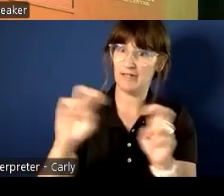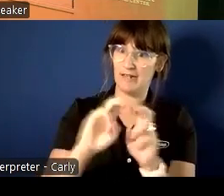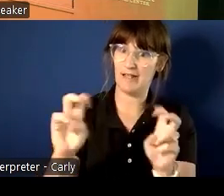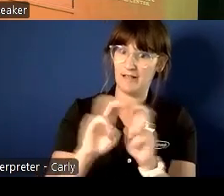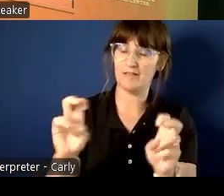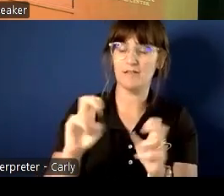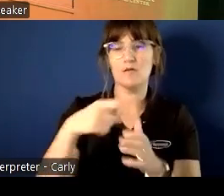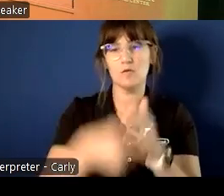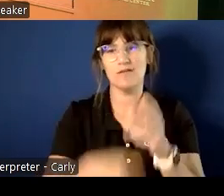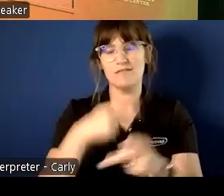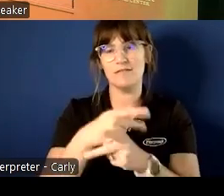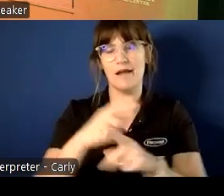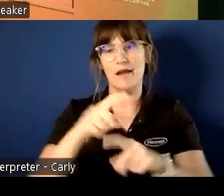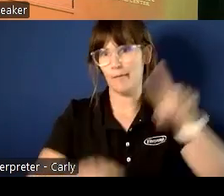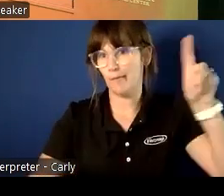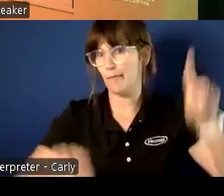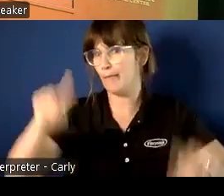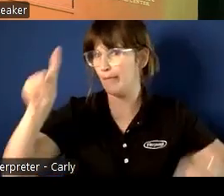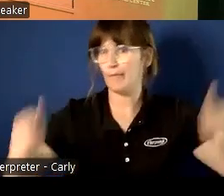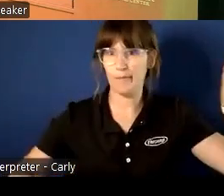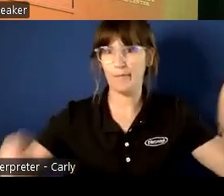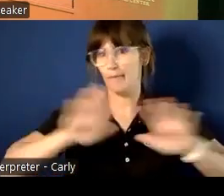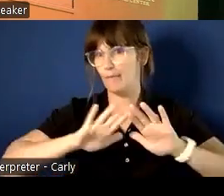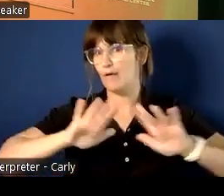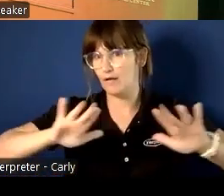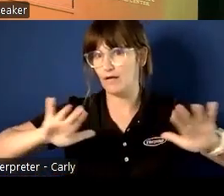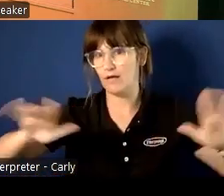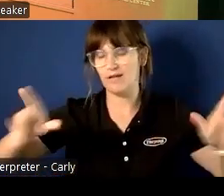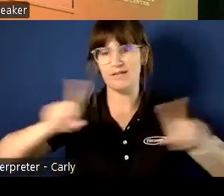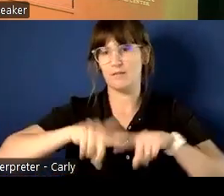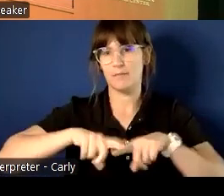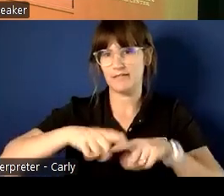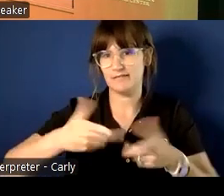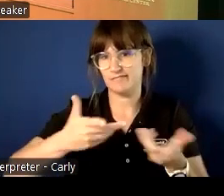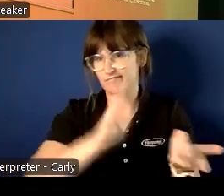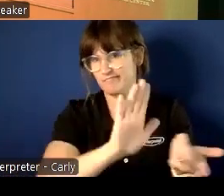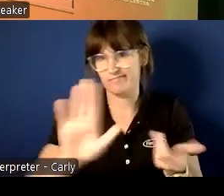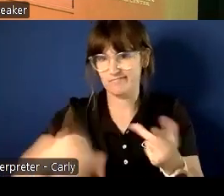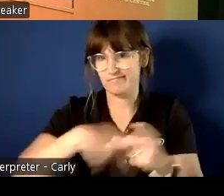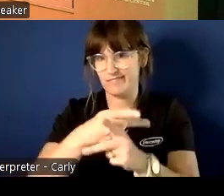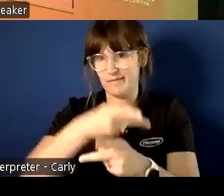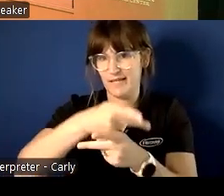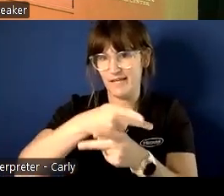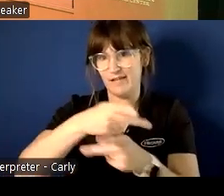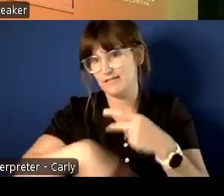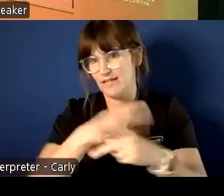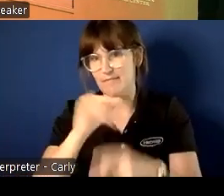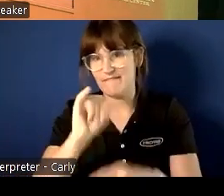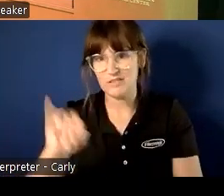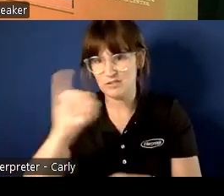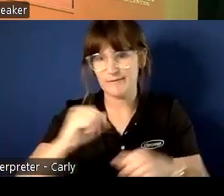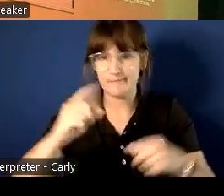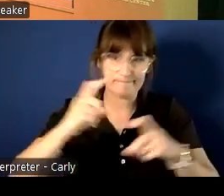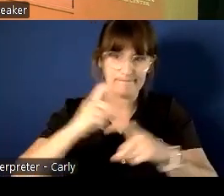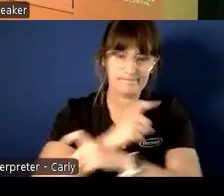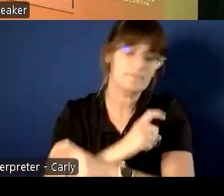tends to vary so much, there's huge variance by nature of the data. So it's I would not have